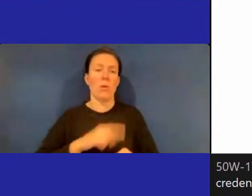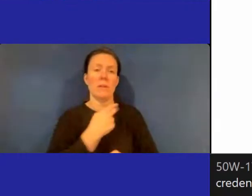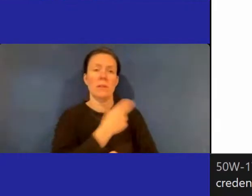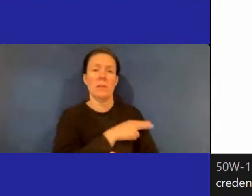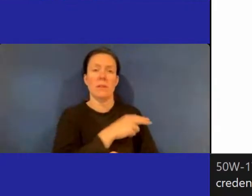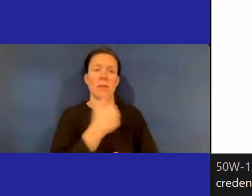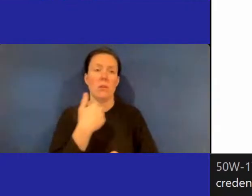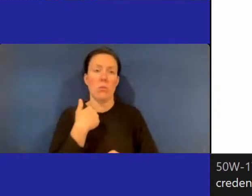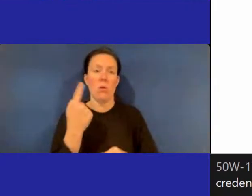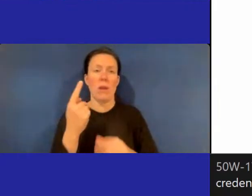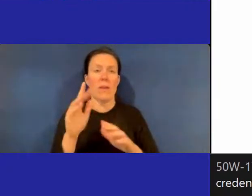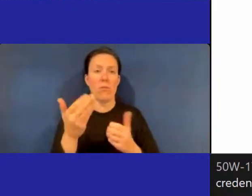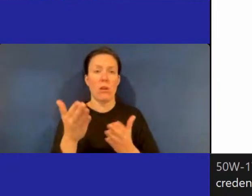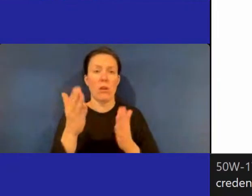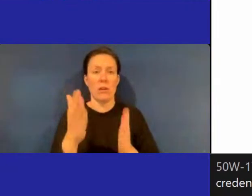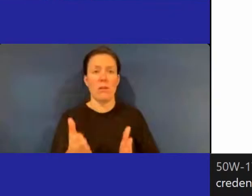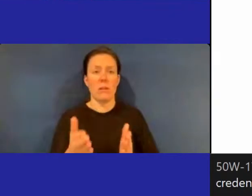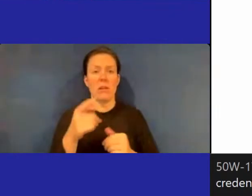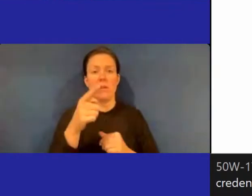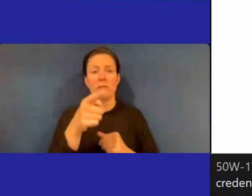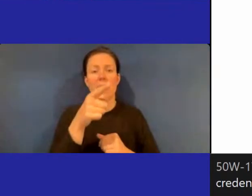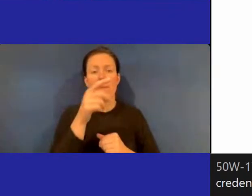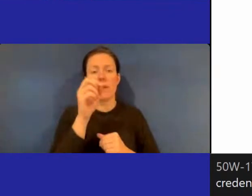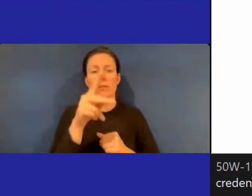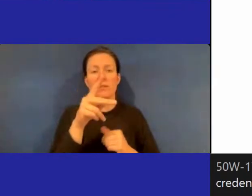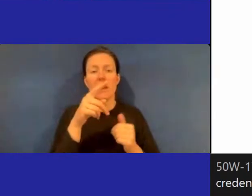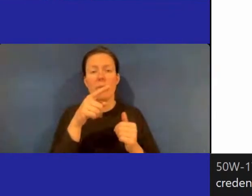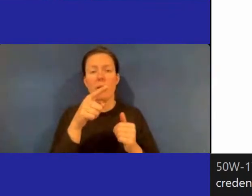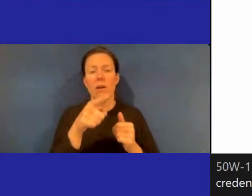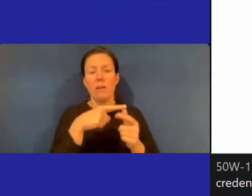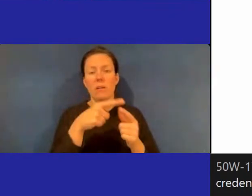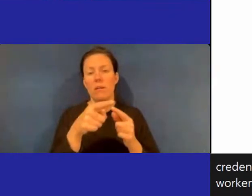in place, and we've added a social worker there as well.